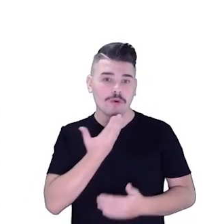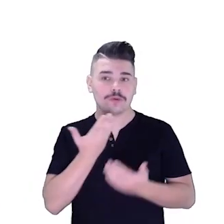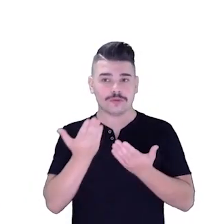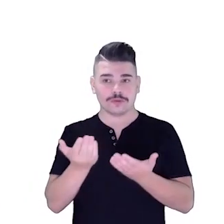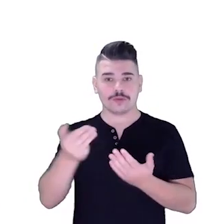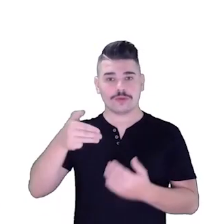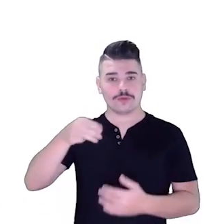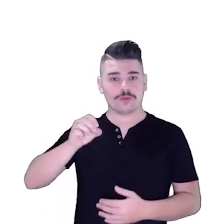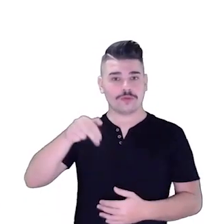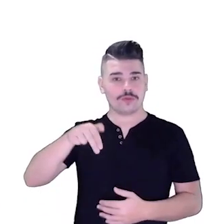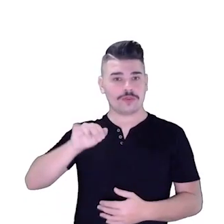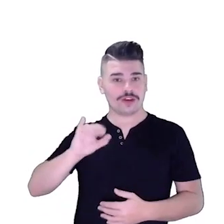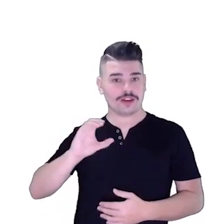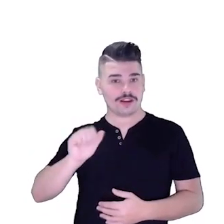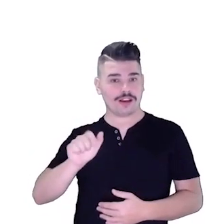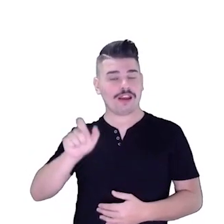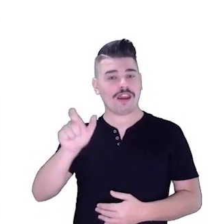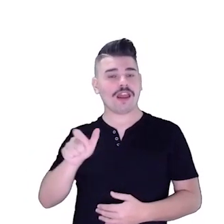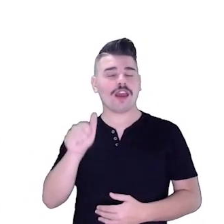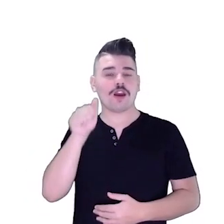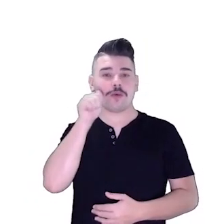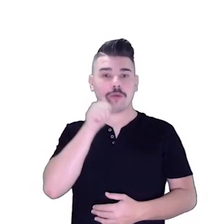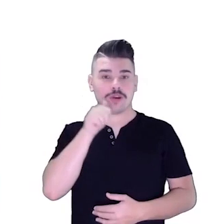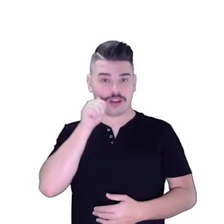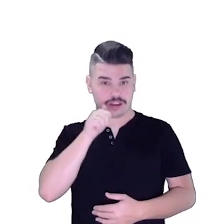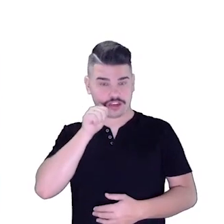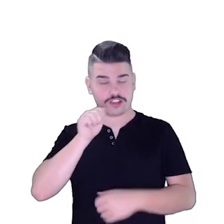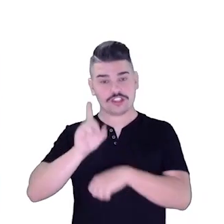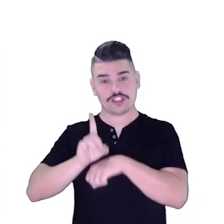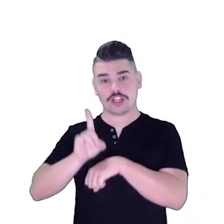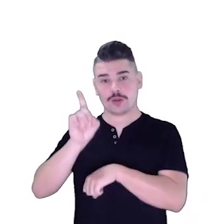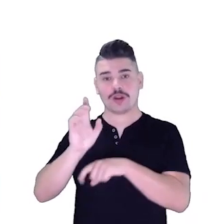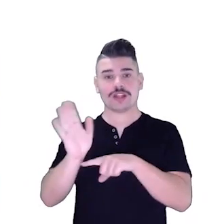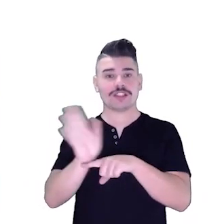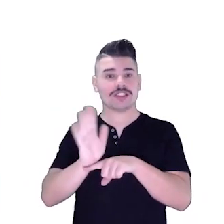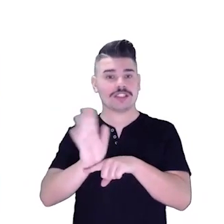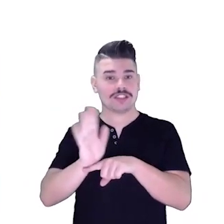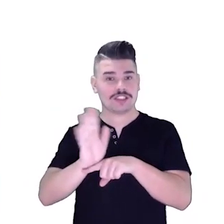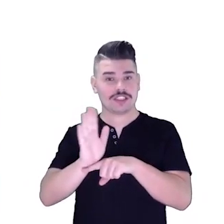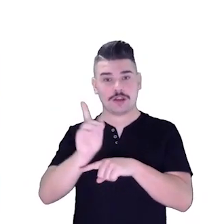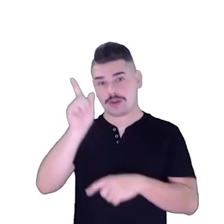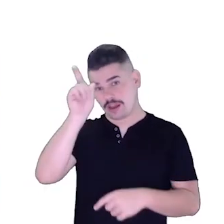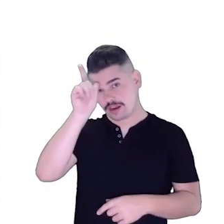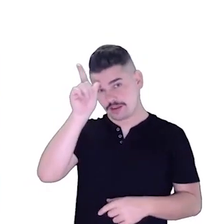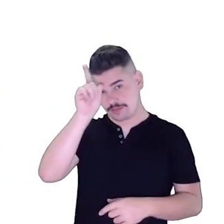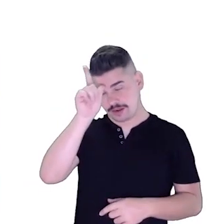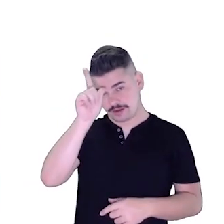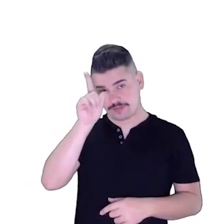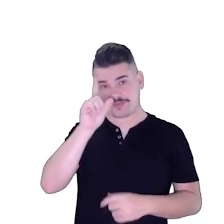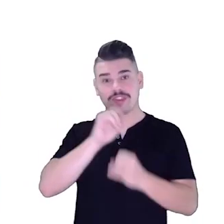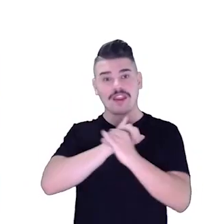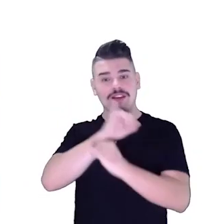Bom, Mônica é uma diretora de cinema alemã.